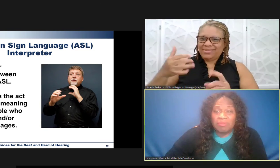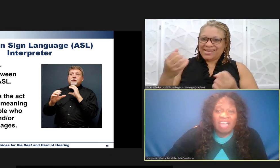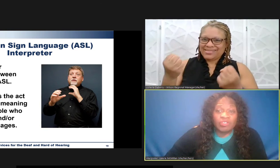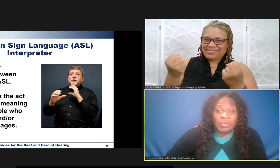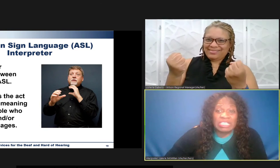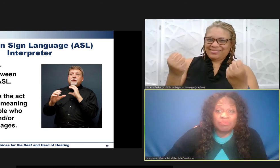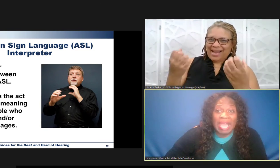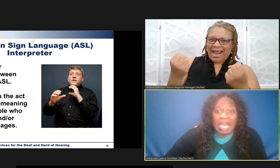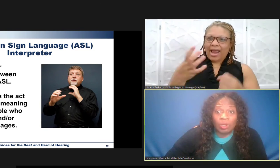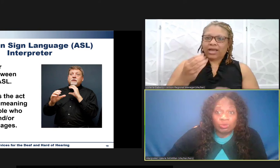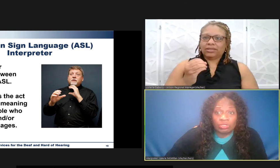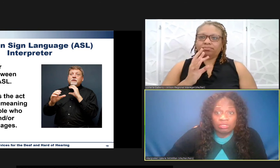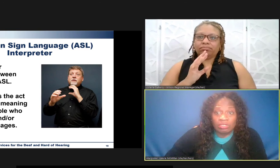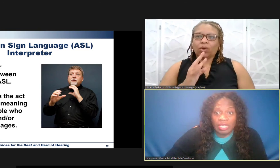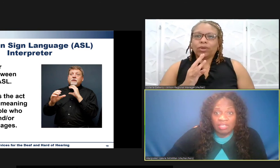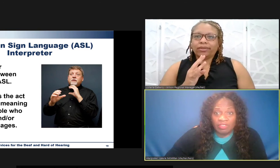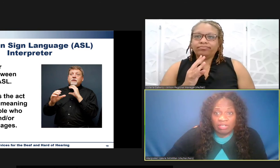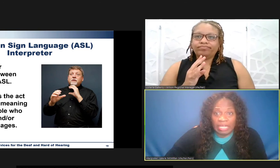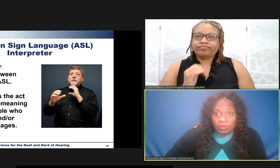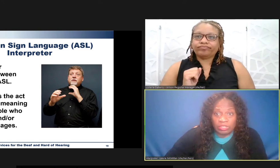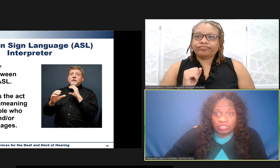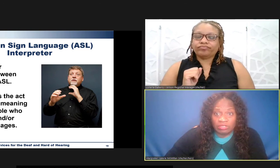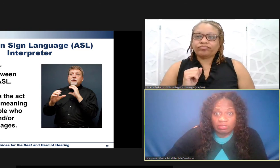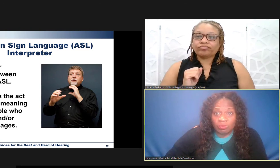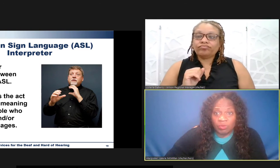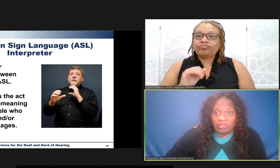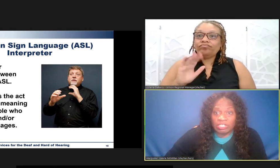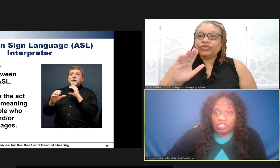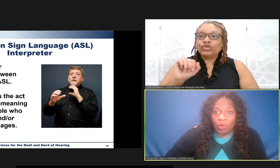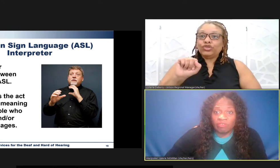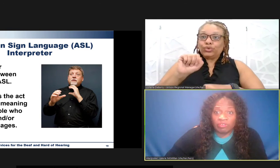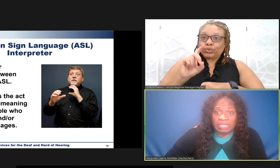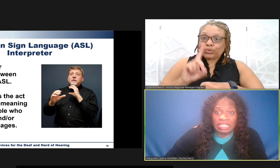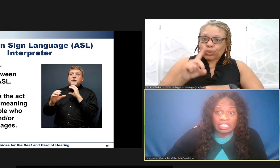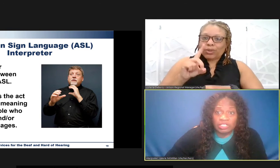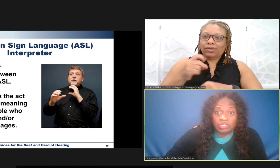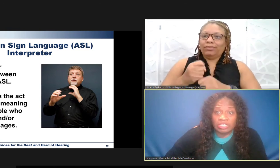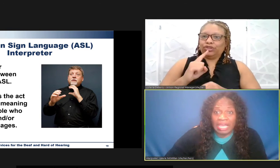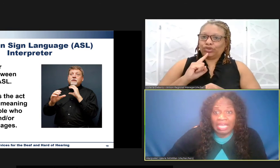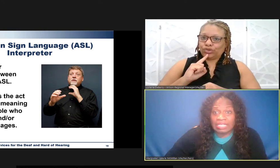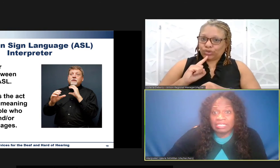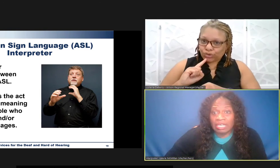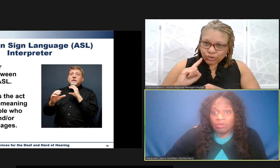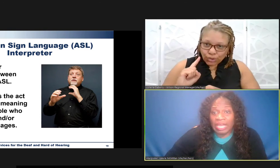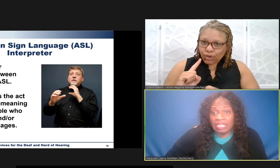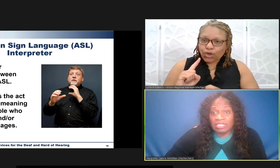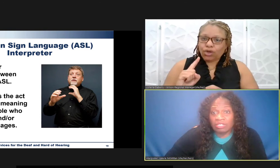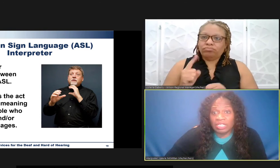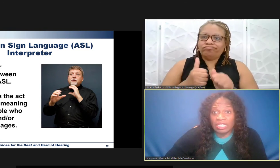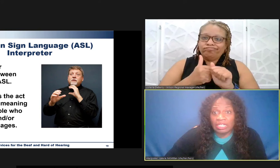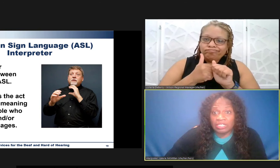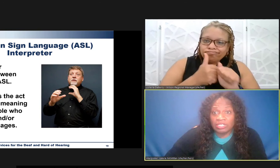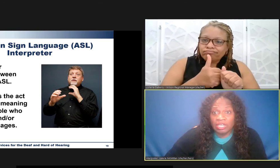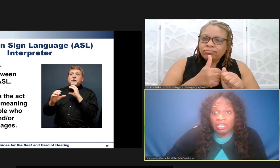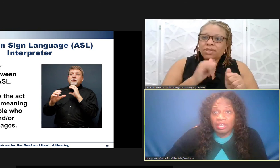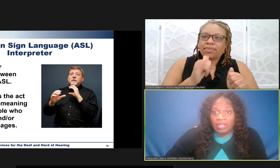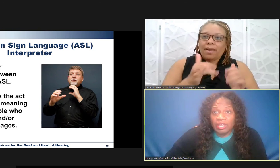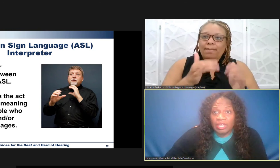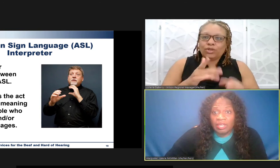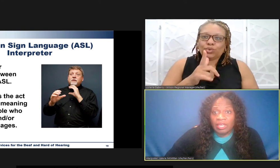They may have to expound in their language, whether it's going from English to ASL or ASL to